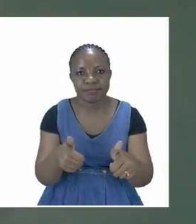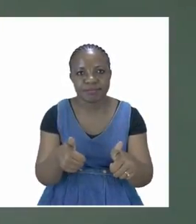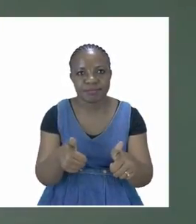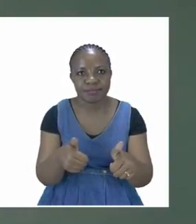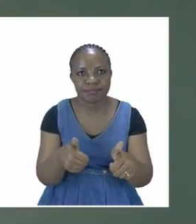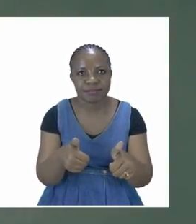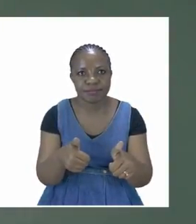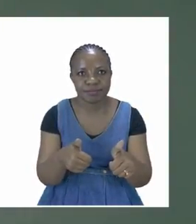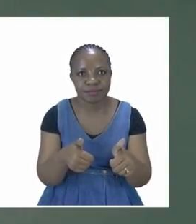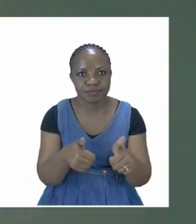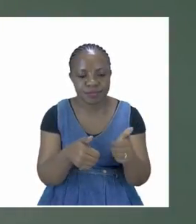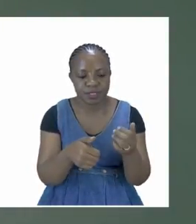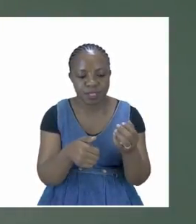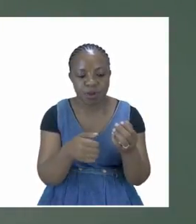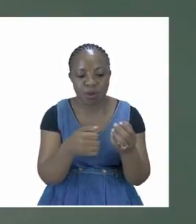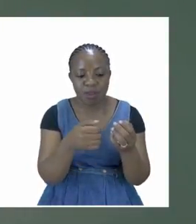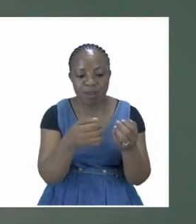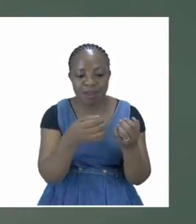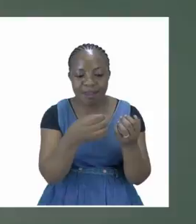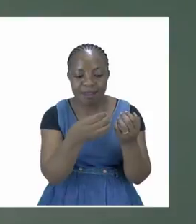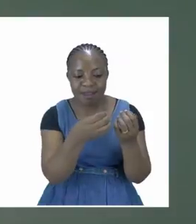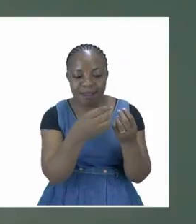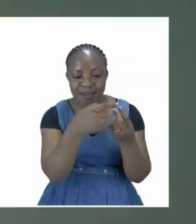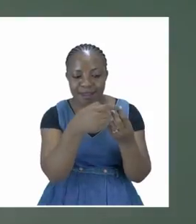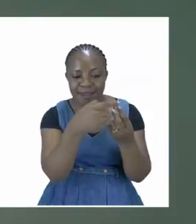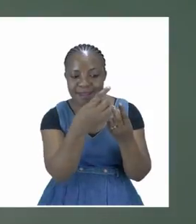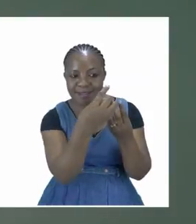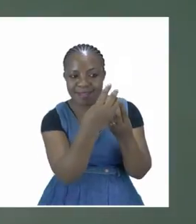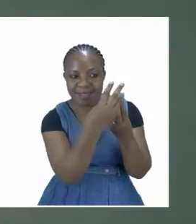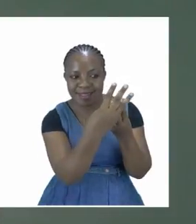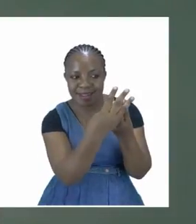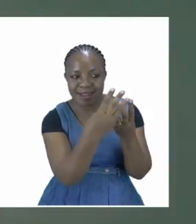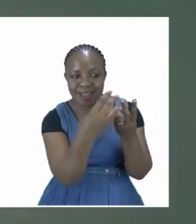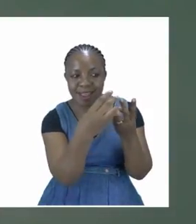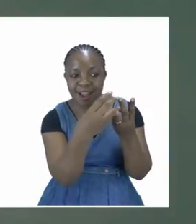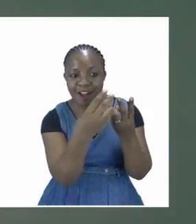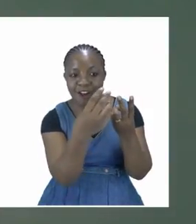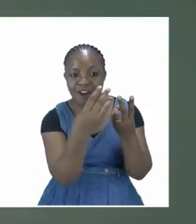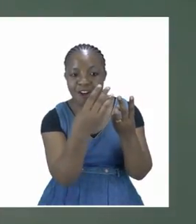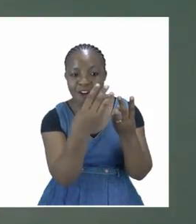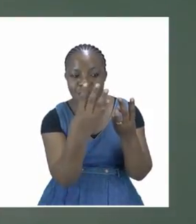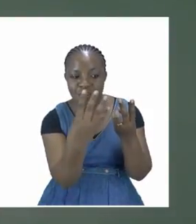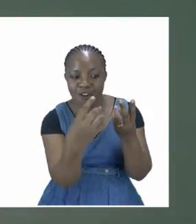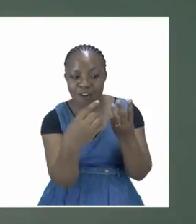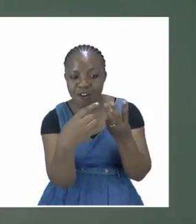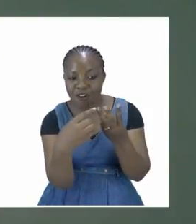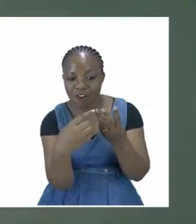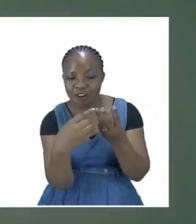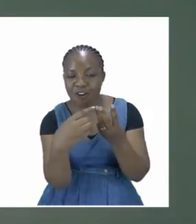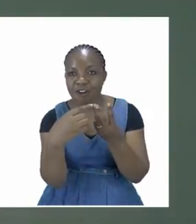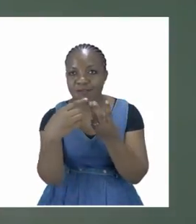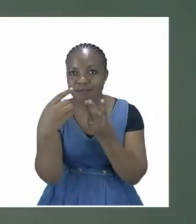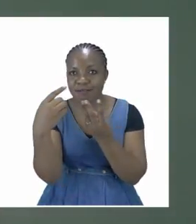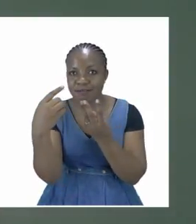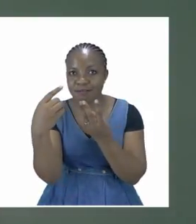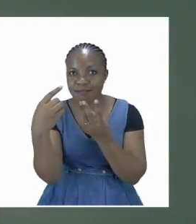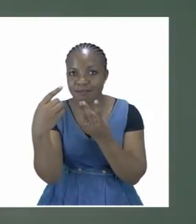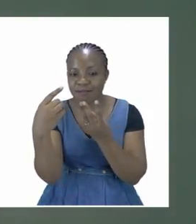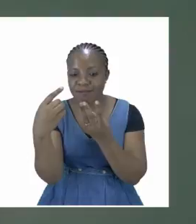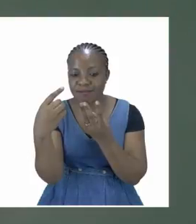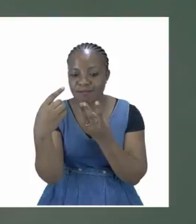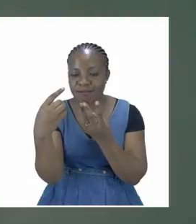have 3, 4, 5, 6. So what is our next